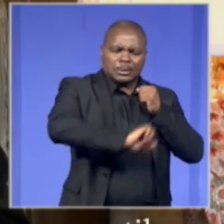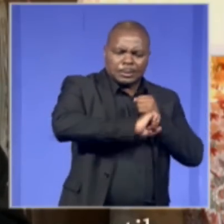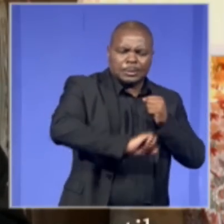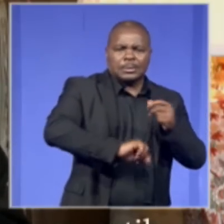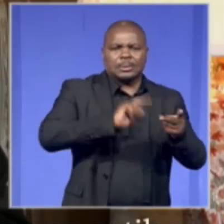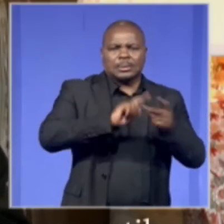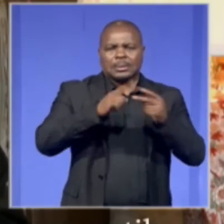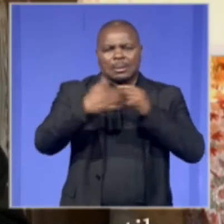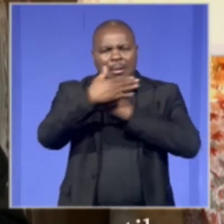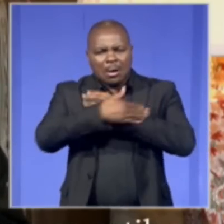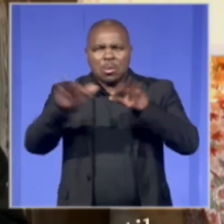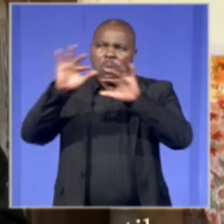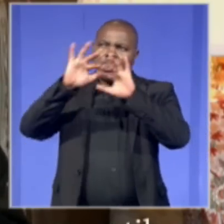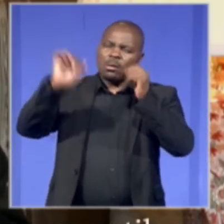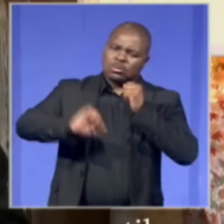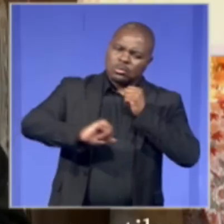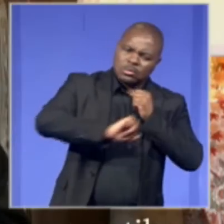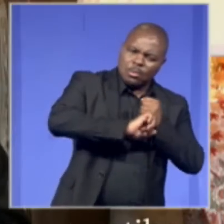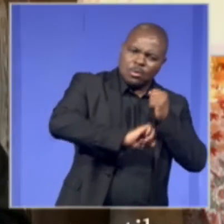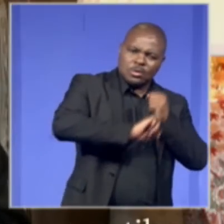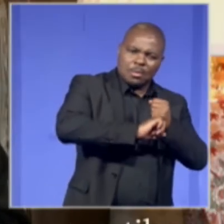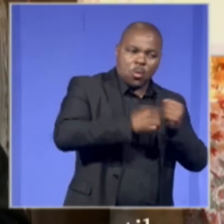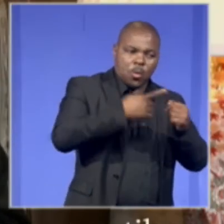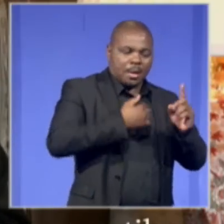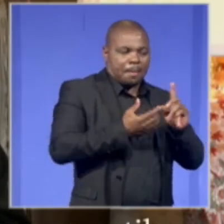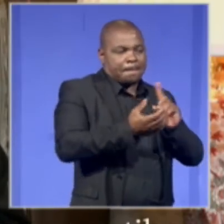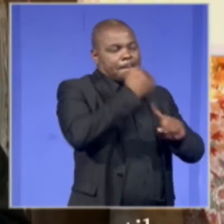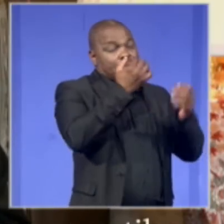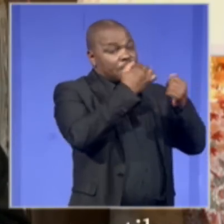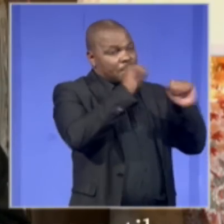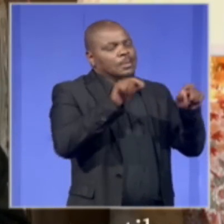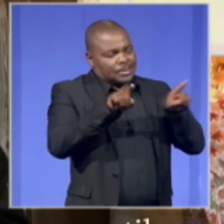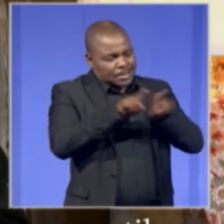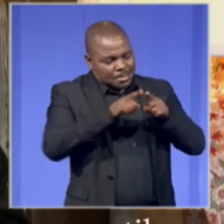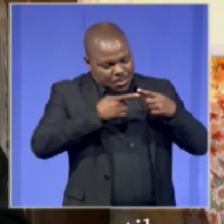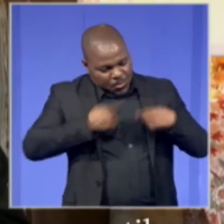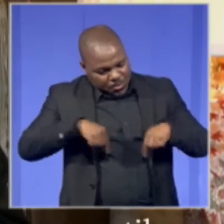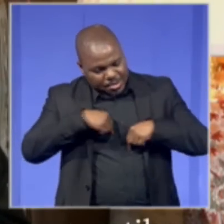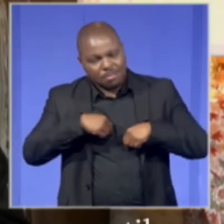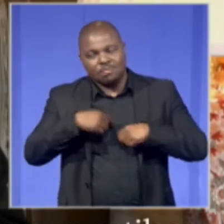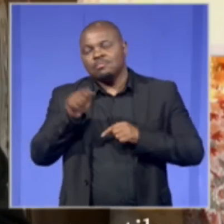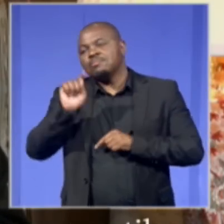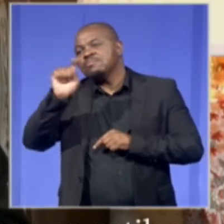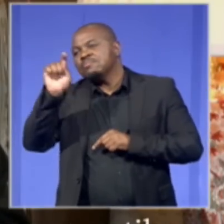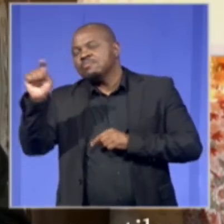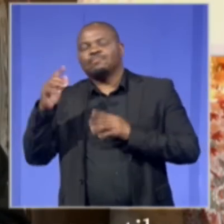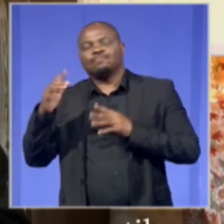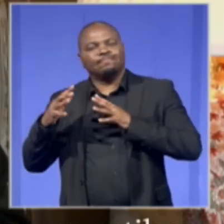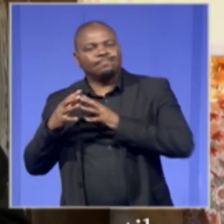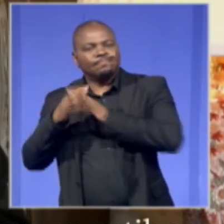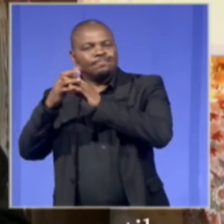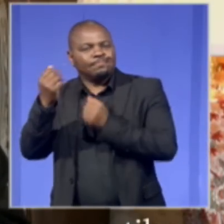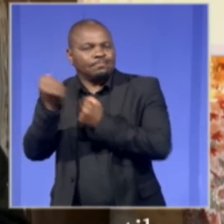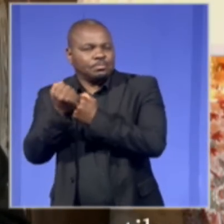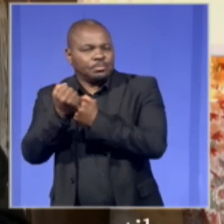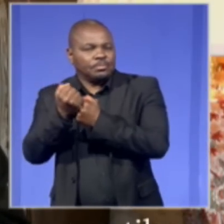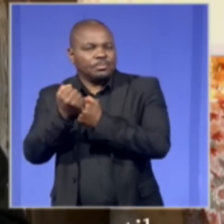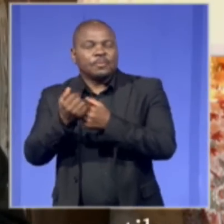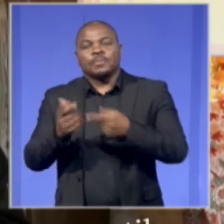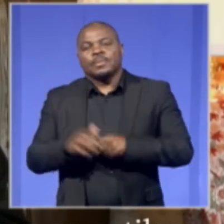and nations around the world, we continue to stand in solidarity with the victims